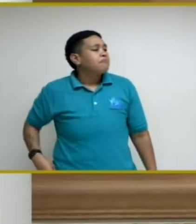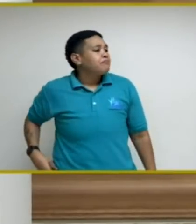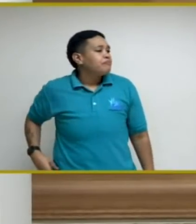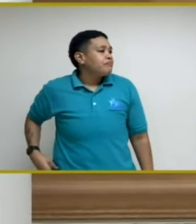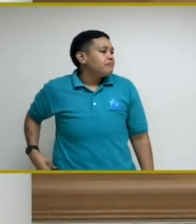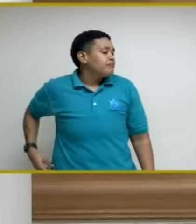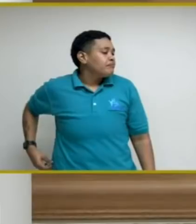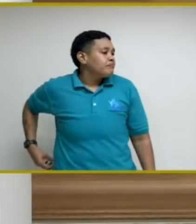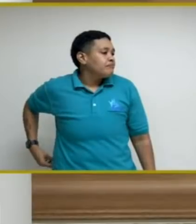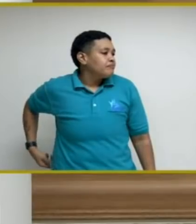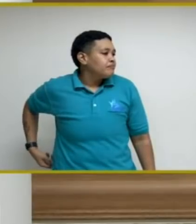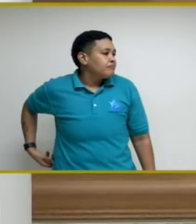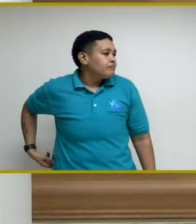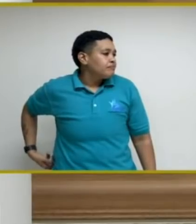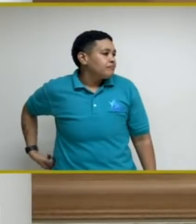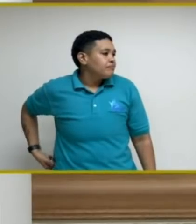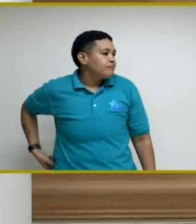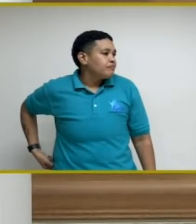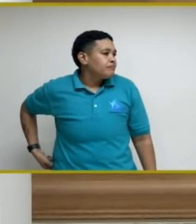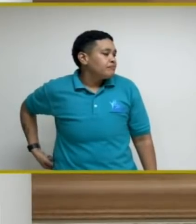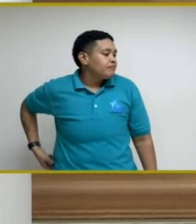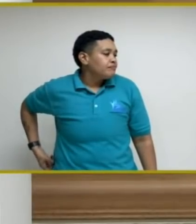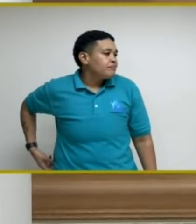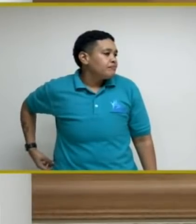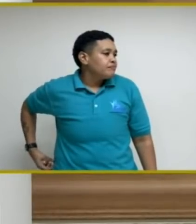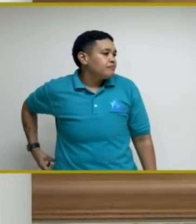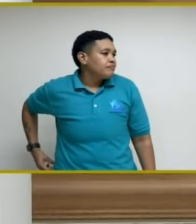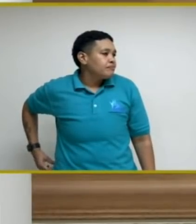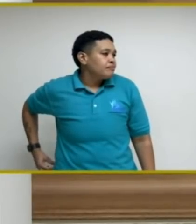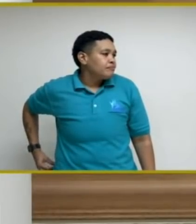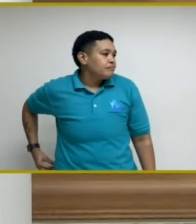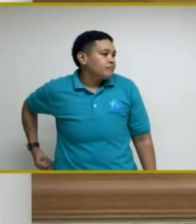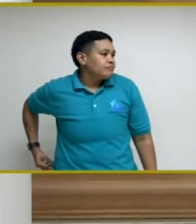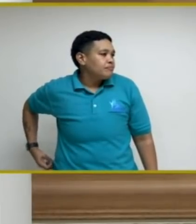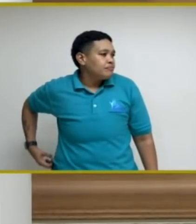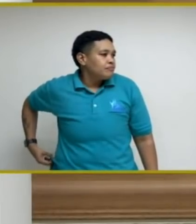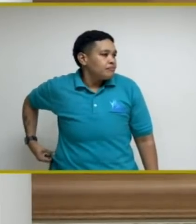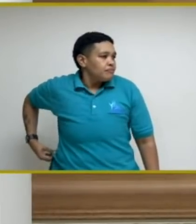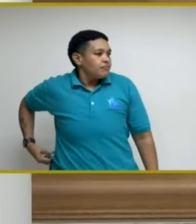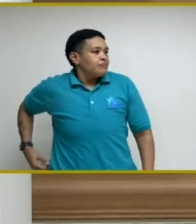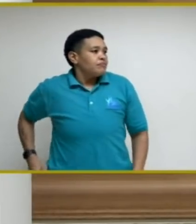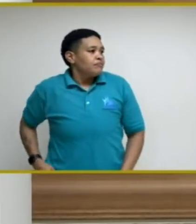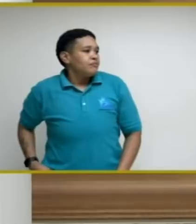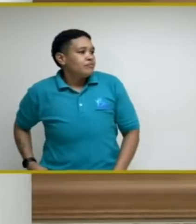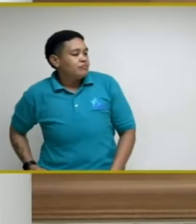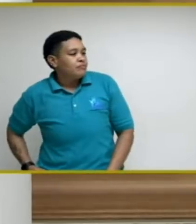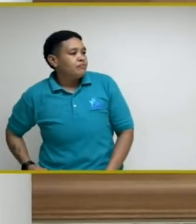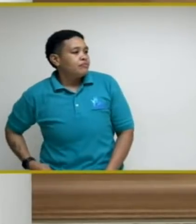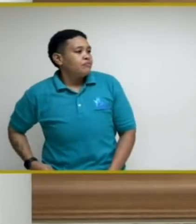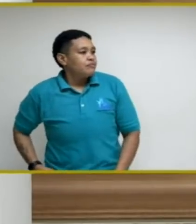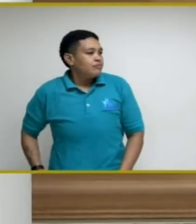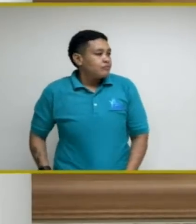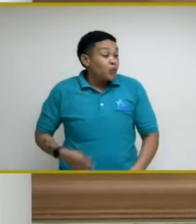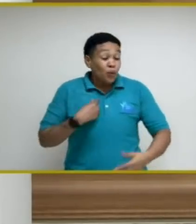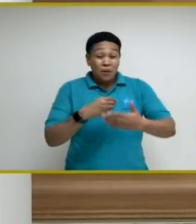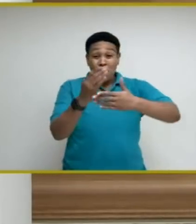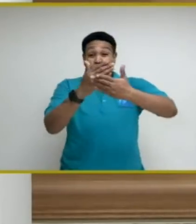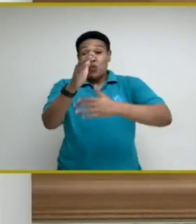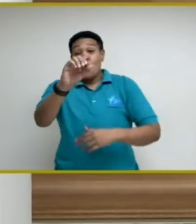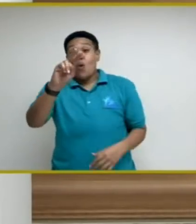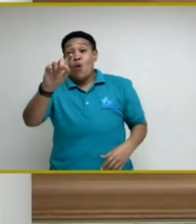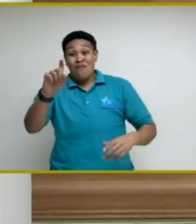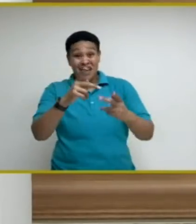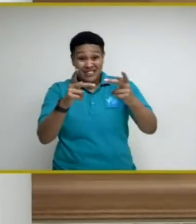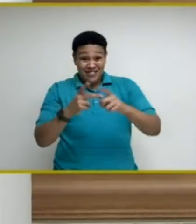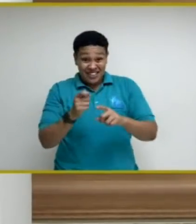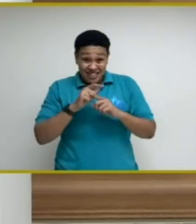through the COVAX facility, which is the WHO-backed facility, and we have received some amounts of that. Not what we